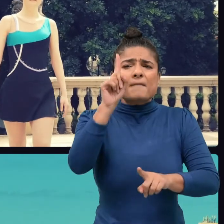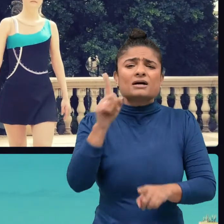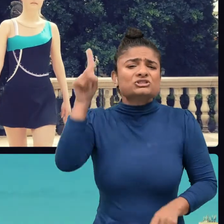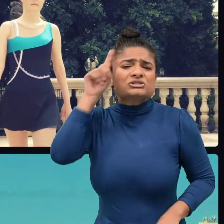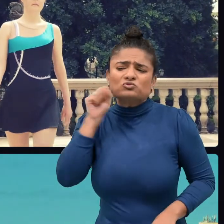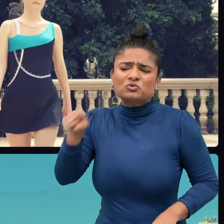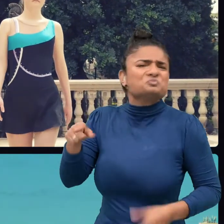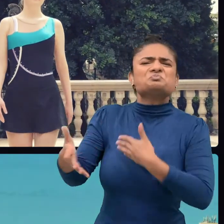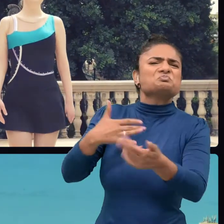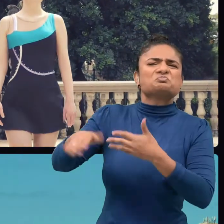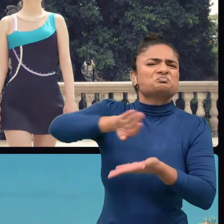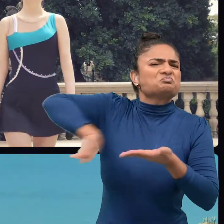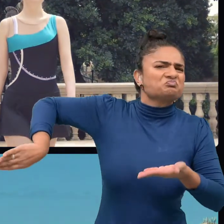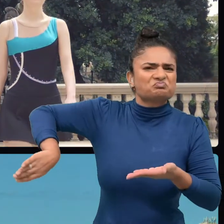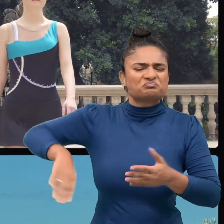syndrome.